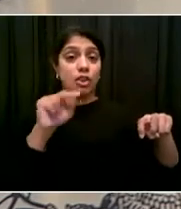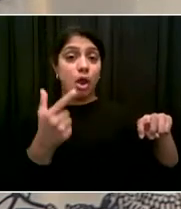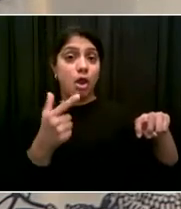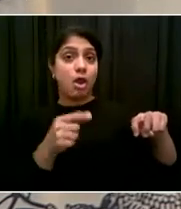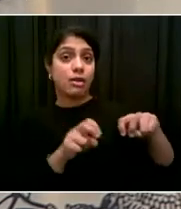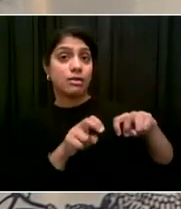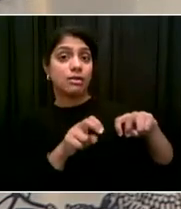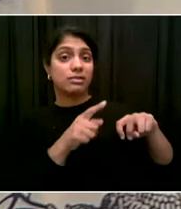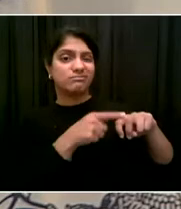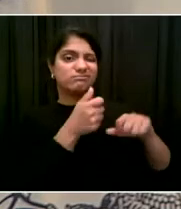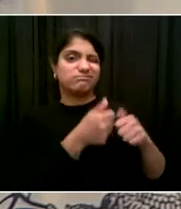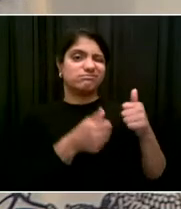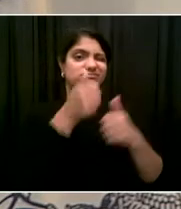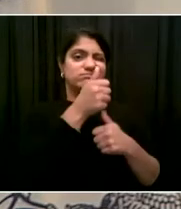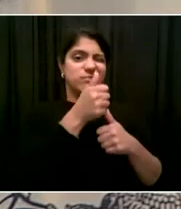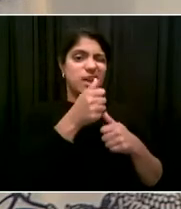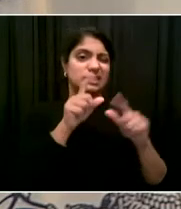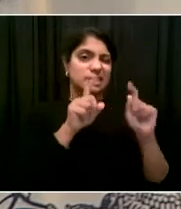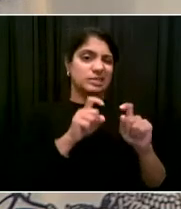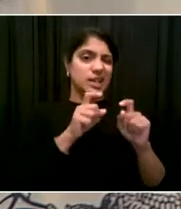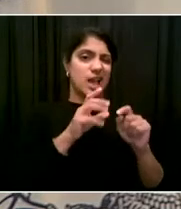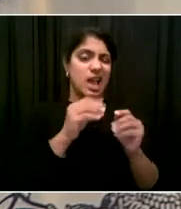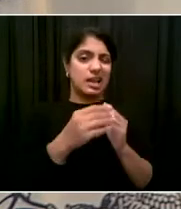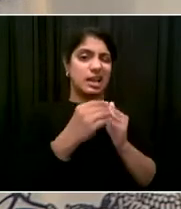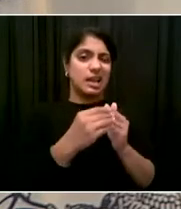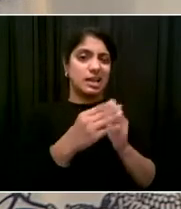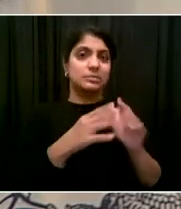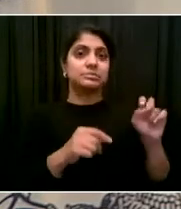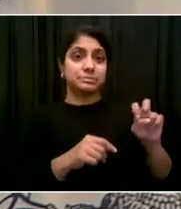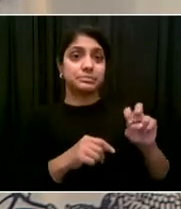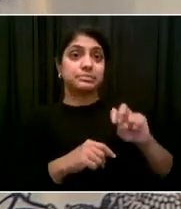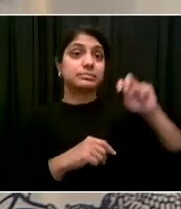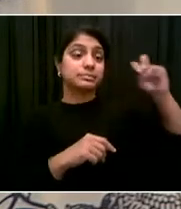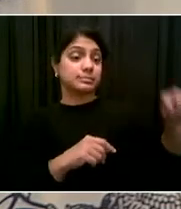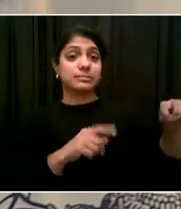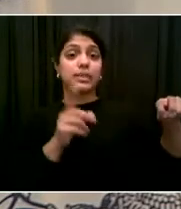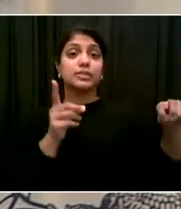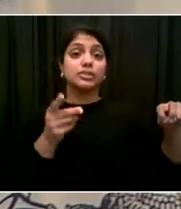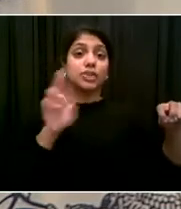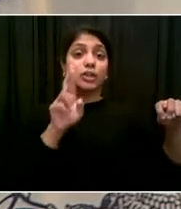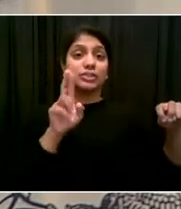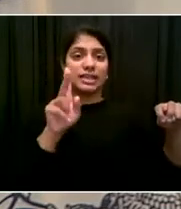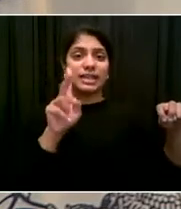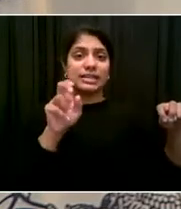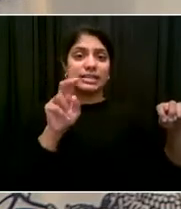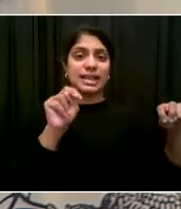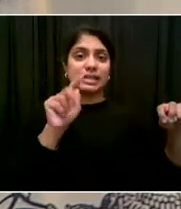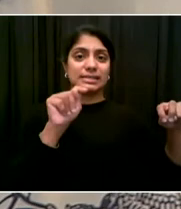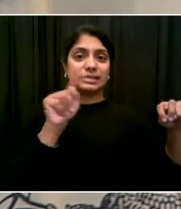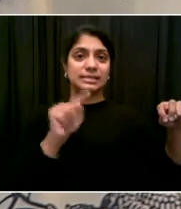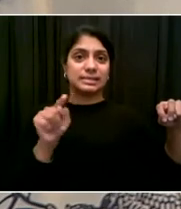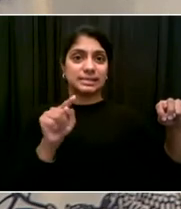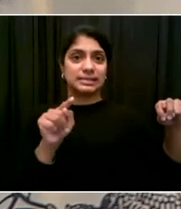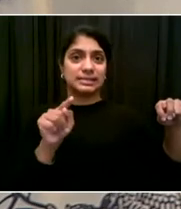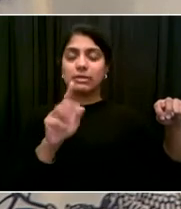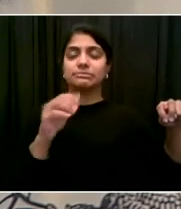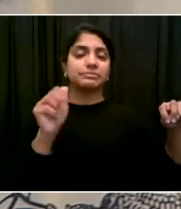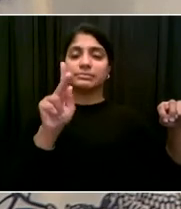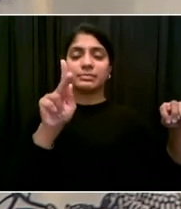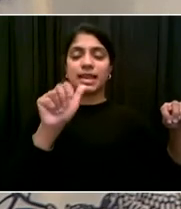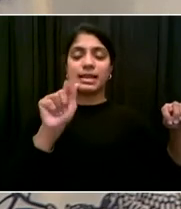Dr. Mitch Katz, President and CEO of New York City Health and Hospitals. Our first question for today goes to